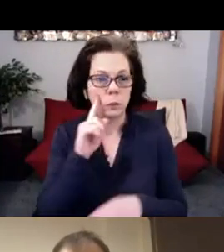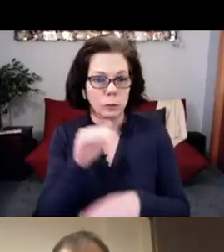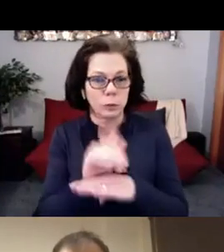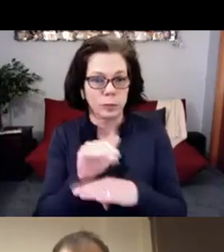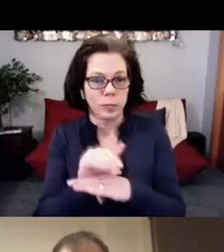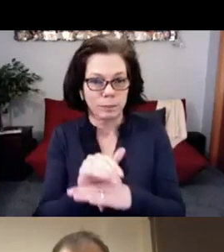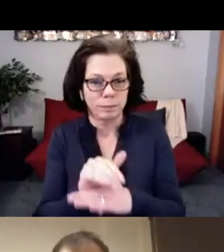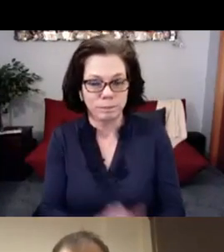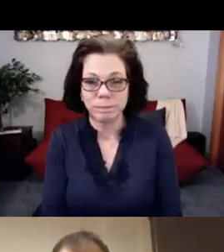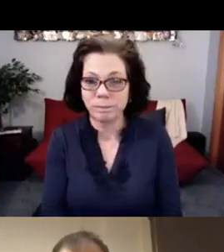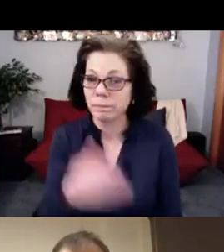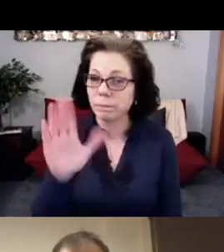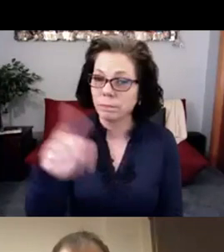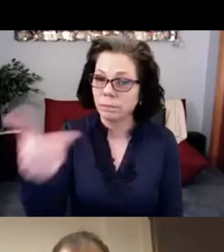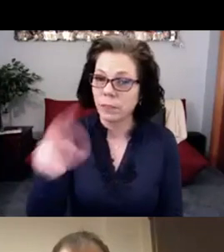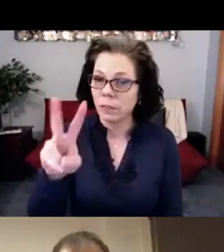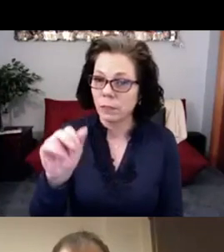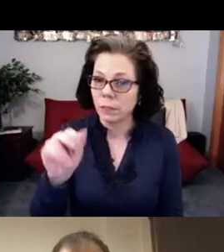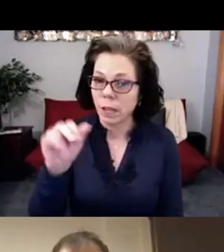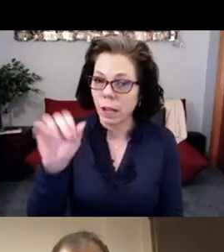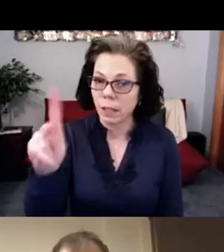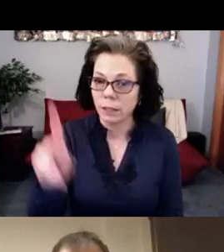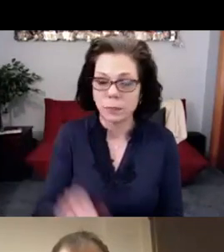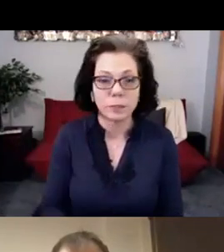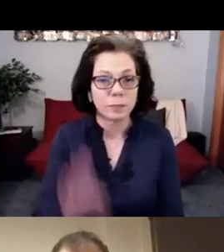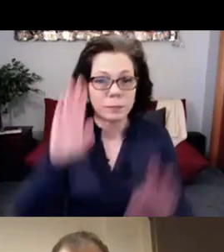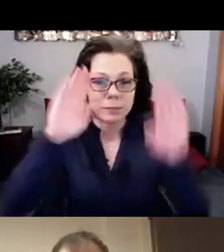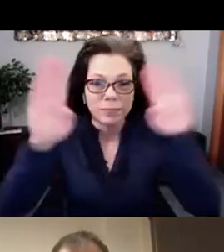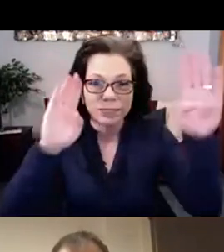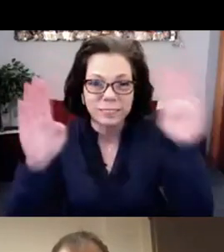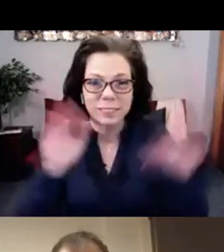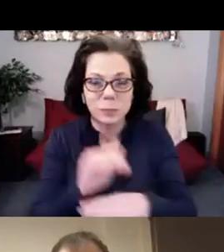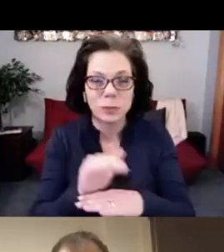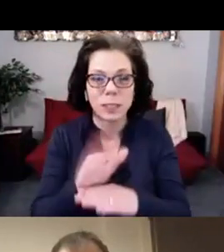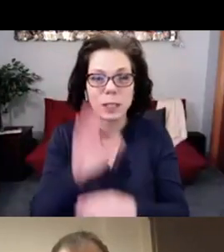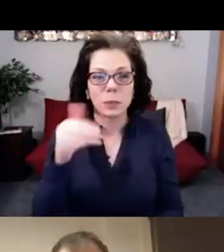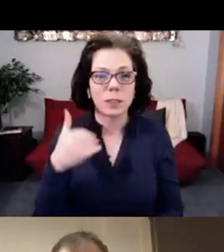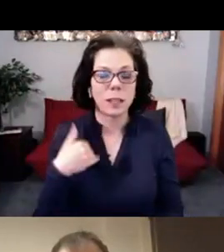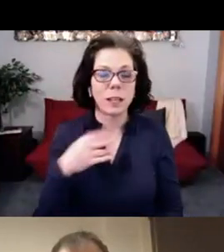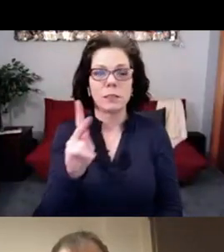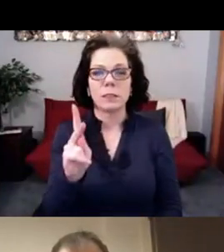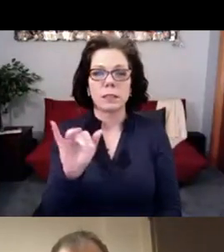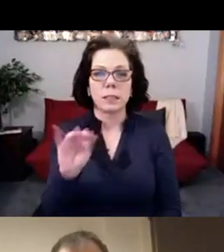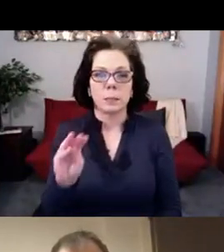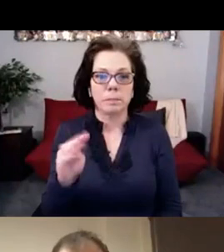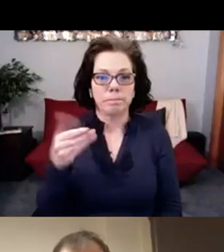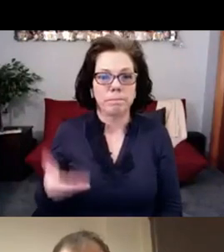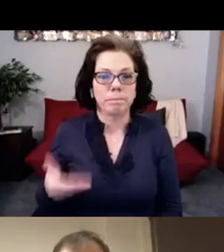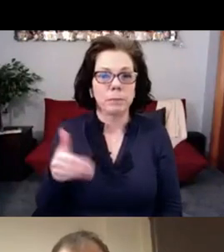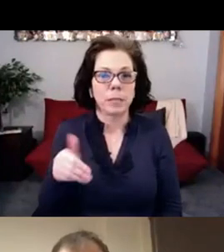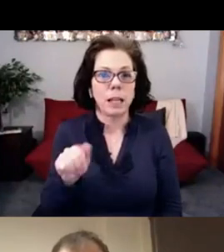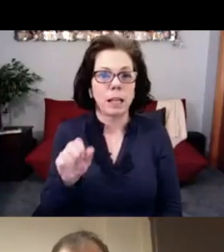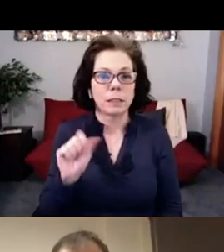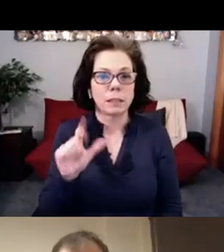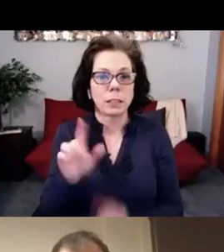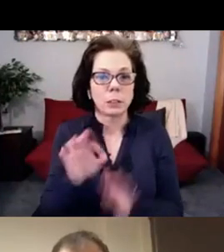evening. So Vanak? This evening we'll be joined by Kim, who is our ASL interpreter. If you want to focus